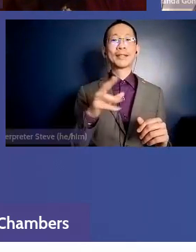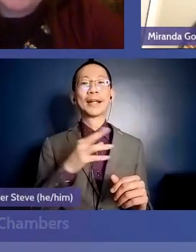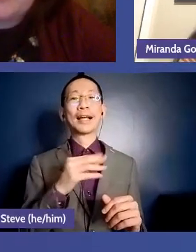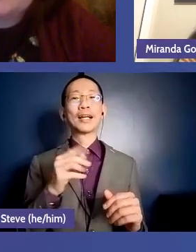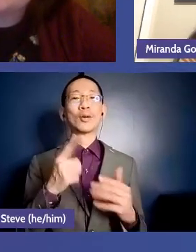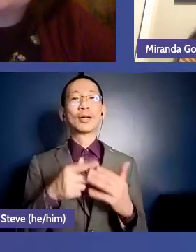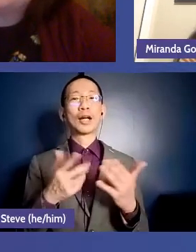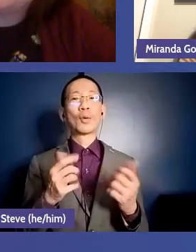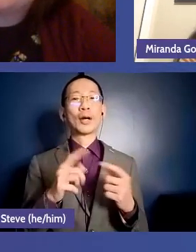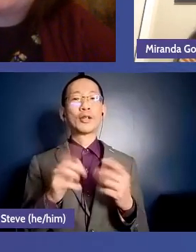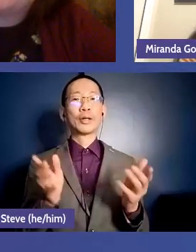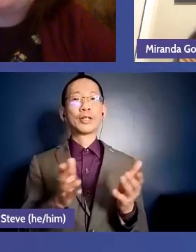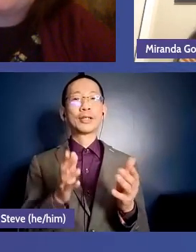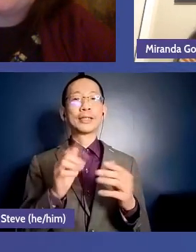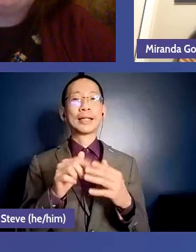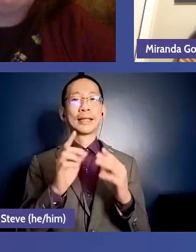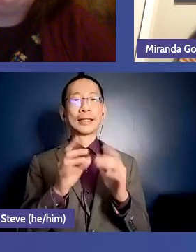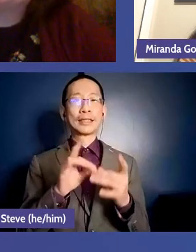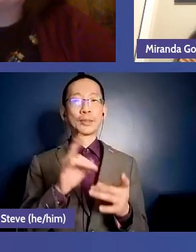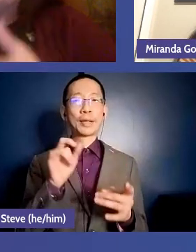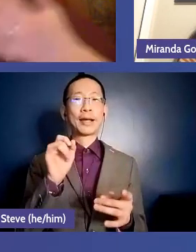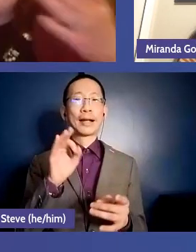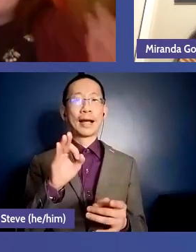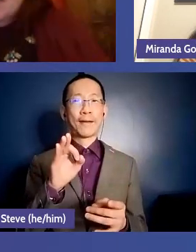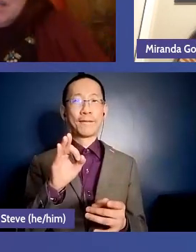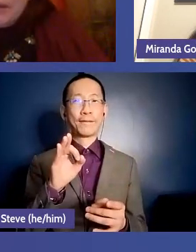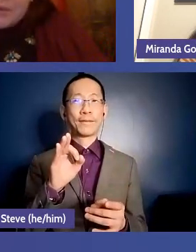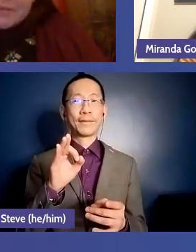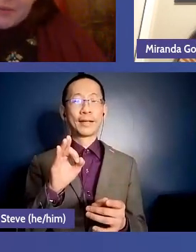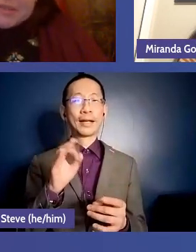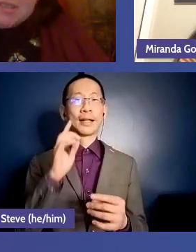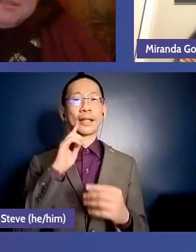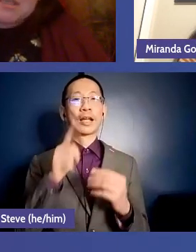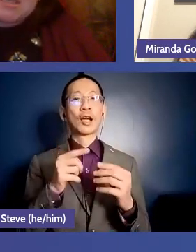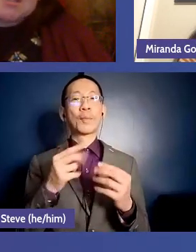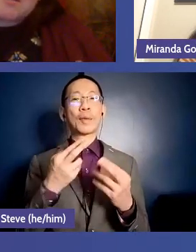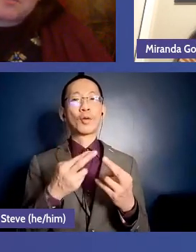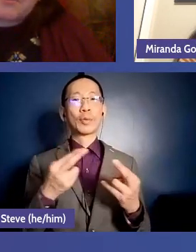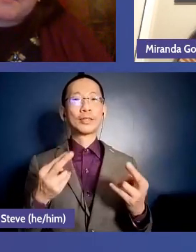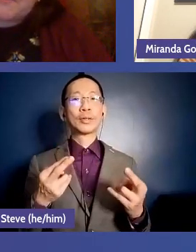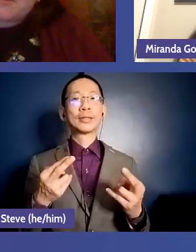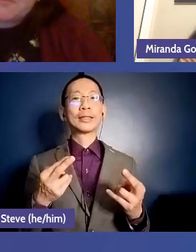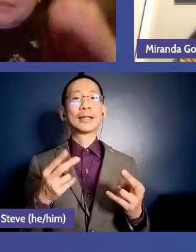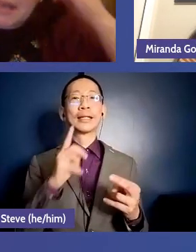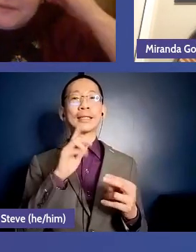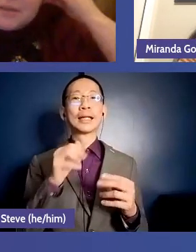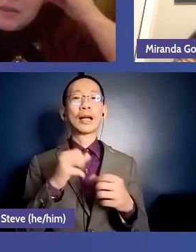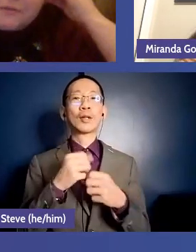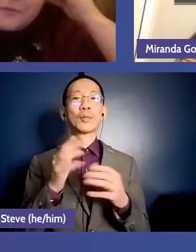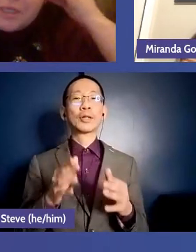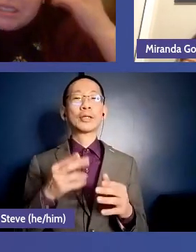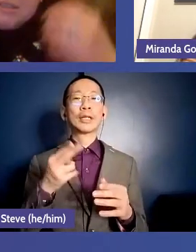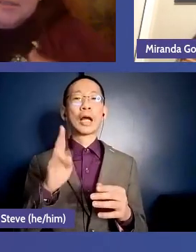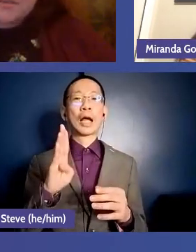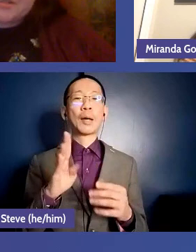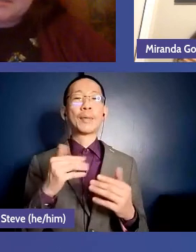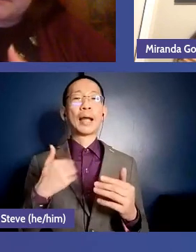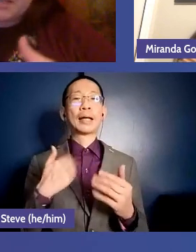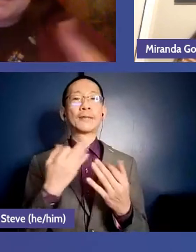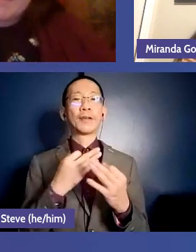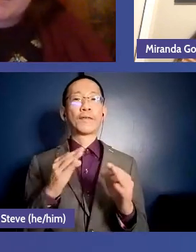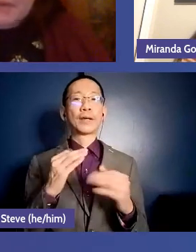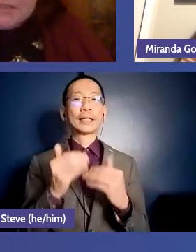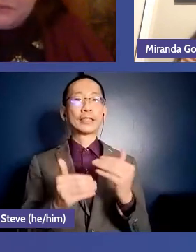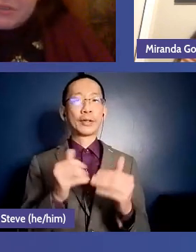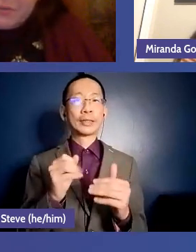what I want to encourage in the spirit of thinking about resources is that the Producer Hub does have a free series